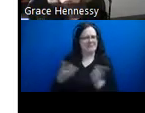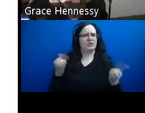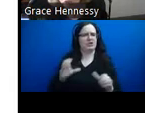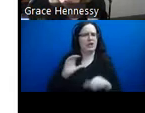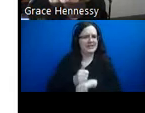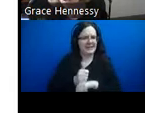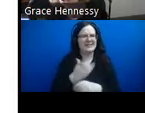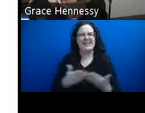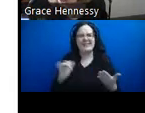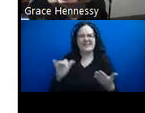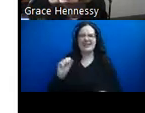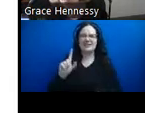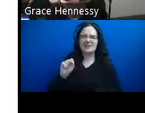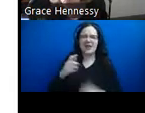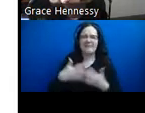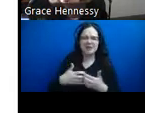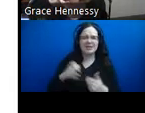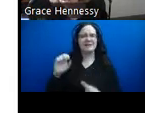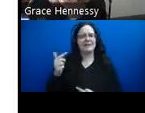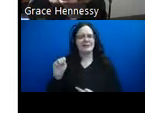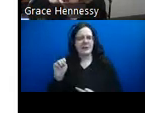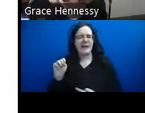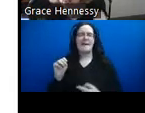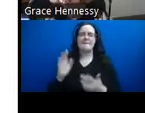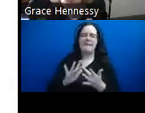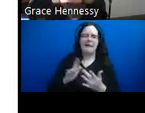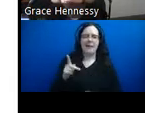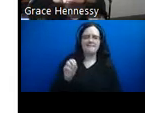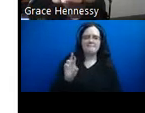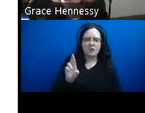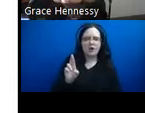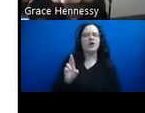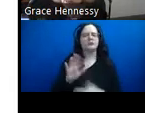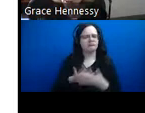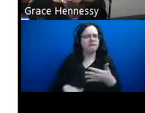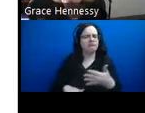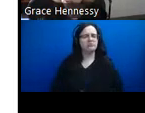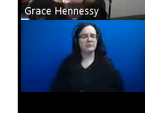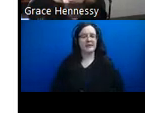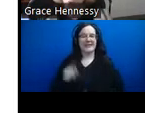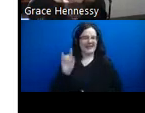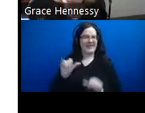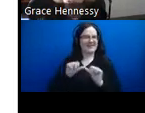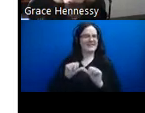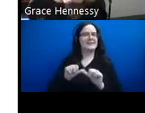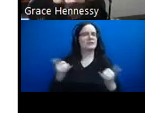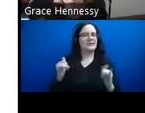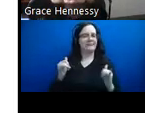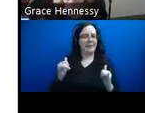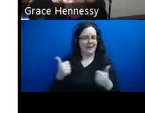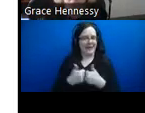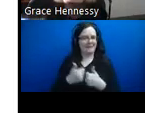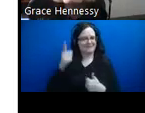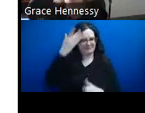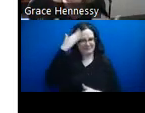things like slot machines, so EGMs, video poker, Keno. And these are also these continuous play games, right? So we know EGMs